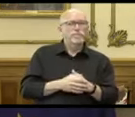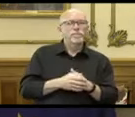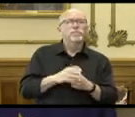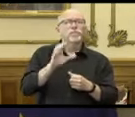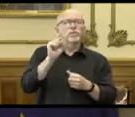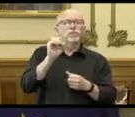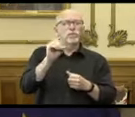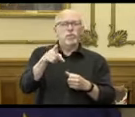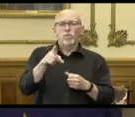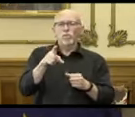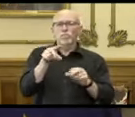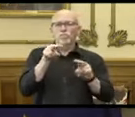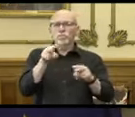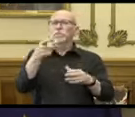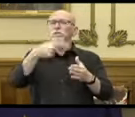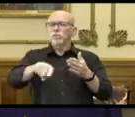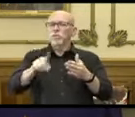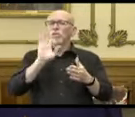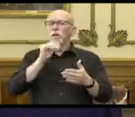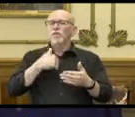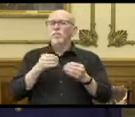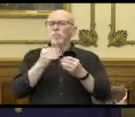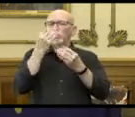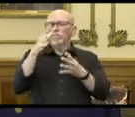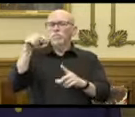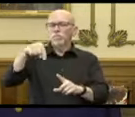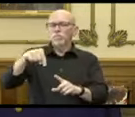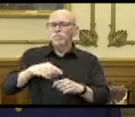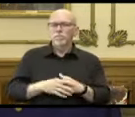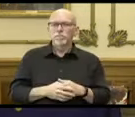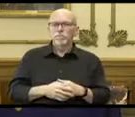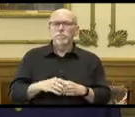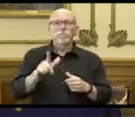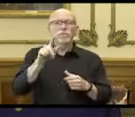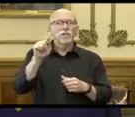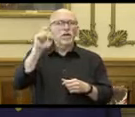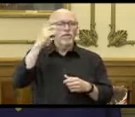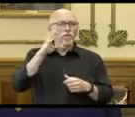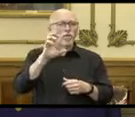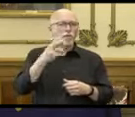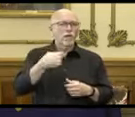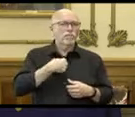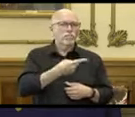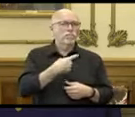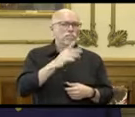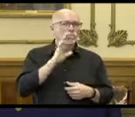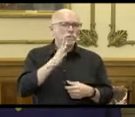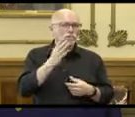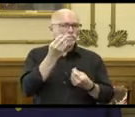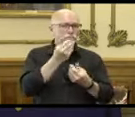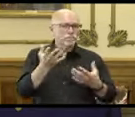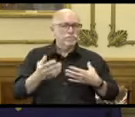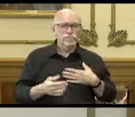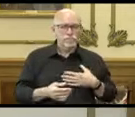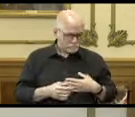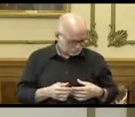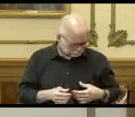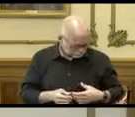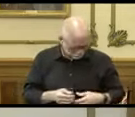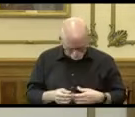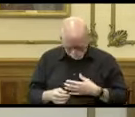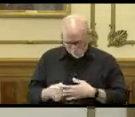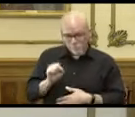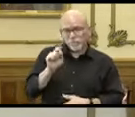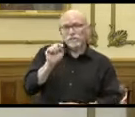so tune in next week, same time, same channel, and Lieutenant Governor Crouch and I will roll those plans out. Rachel. Steve